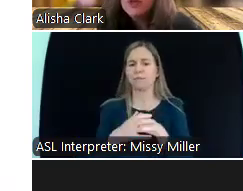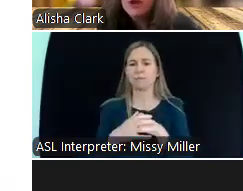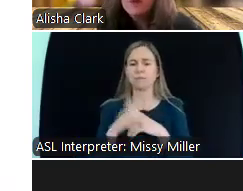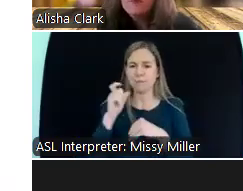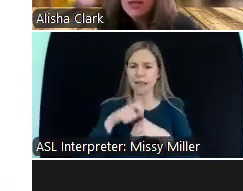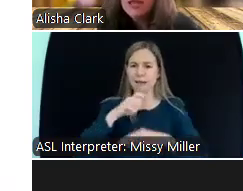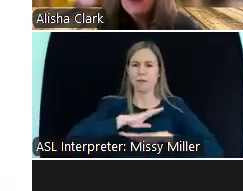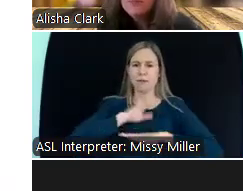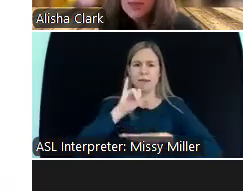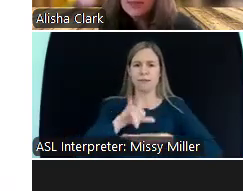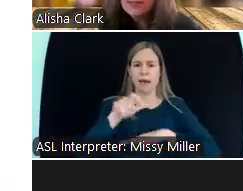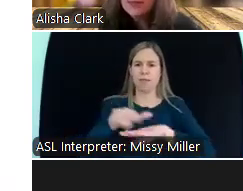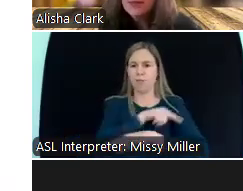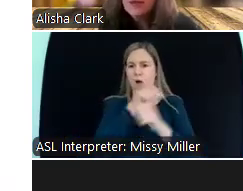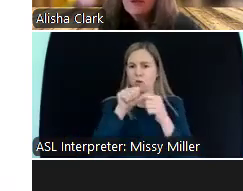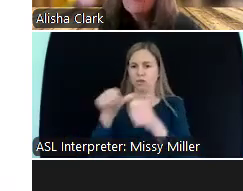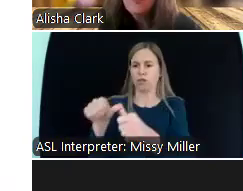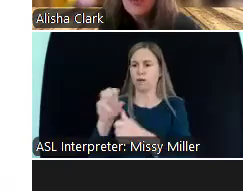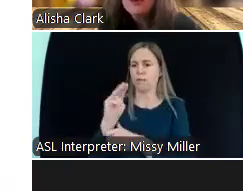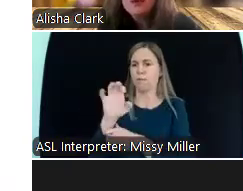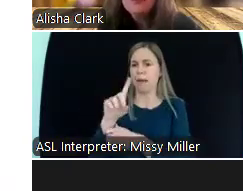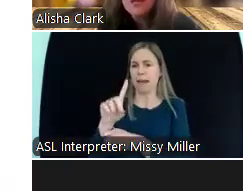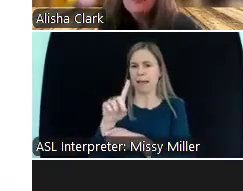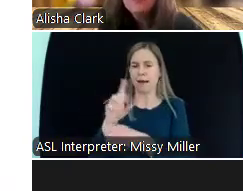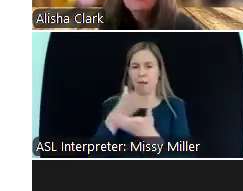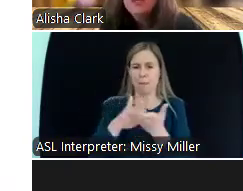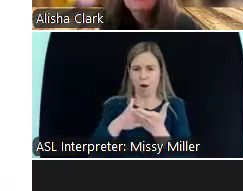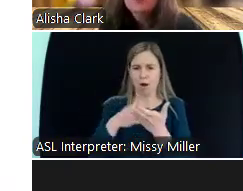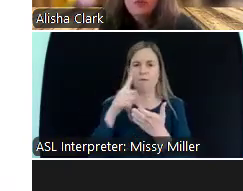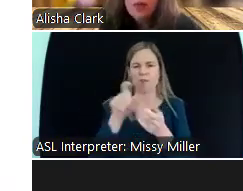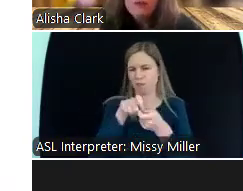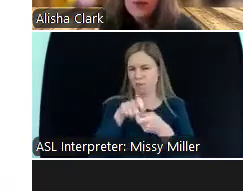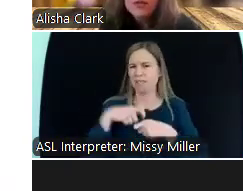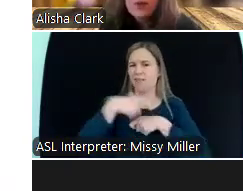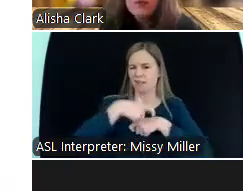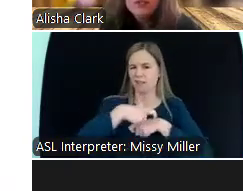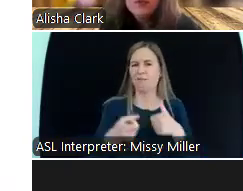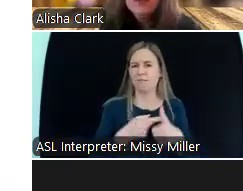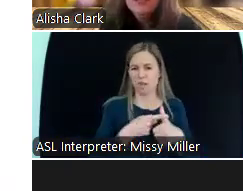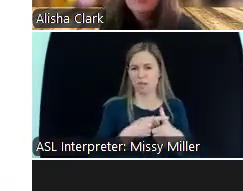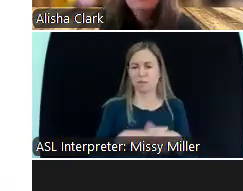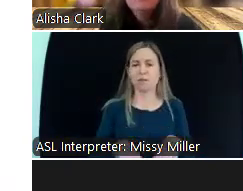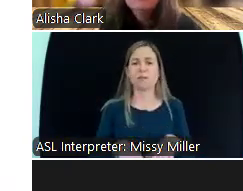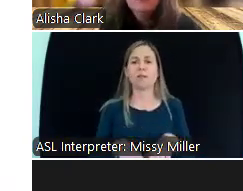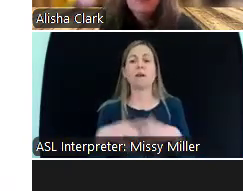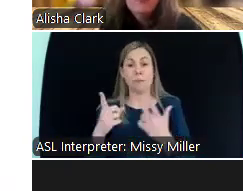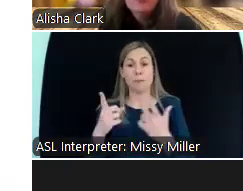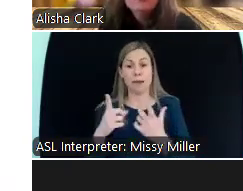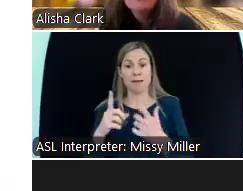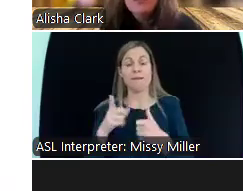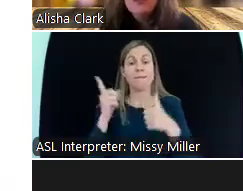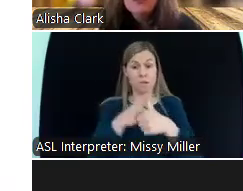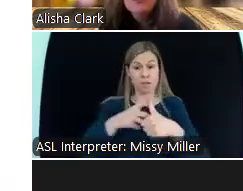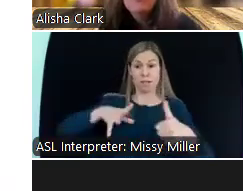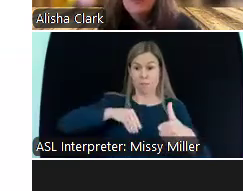long-term care Medicaid piece for that amount of time. But you're going to apply for financial eligibility. That's going to allow you